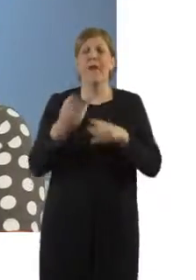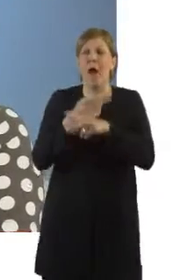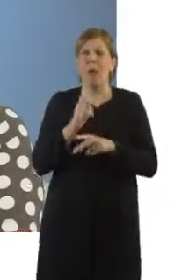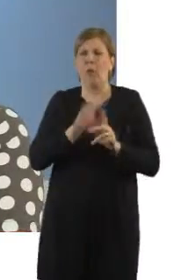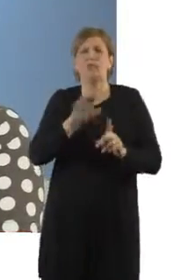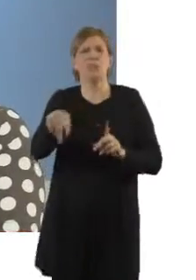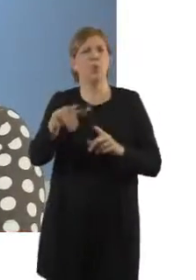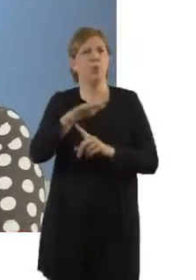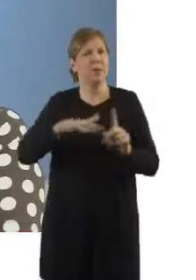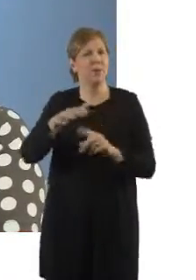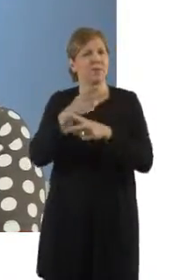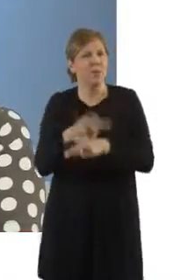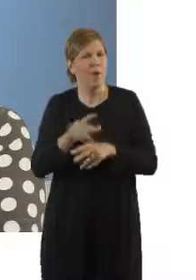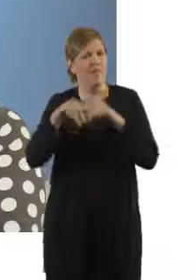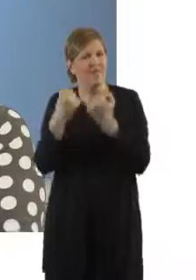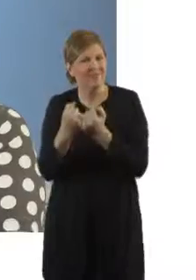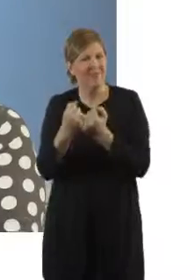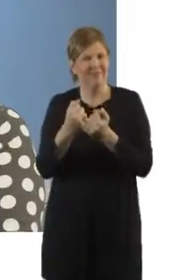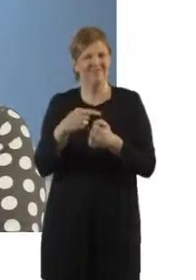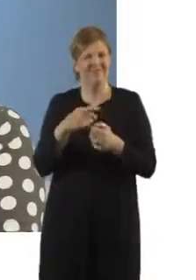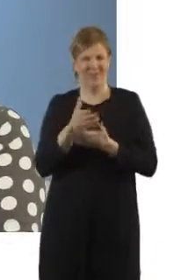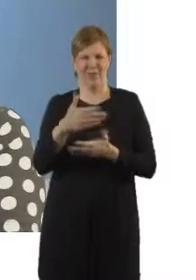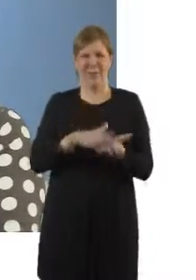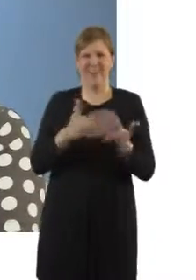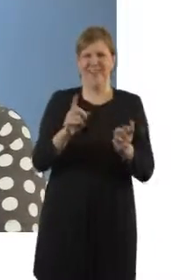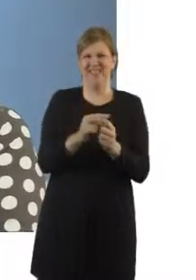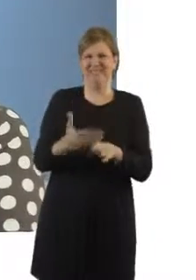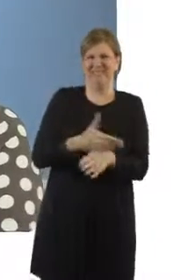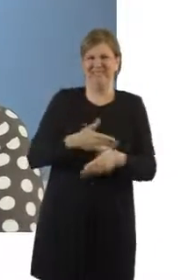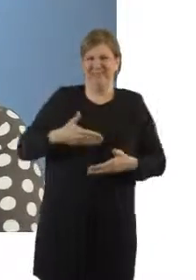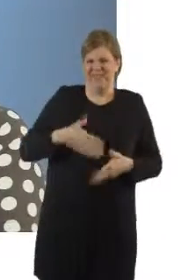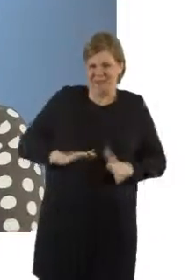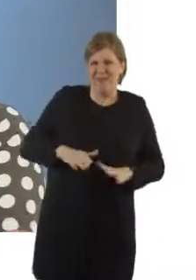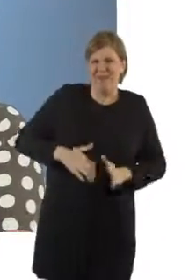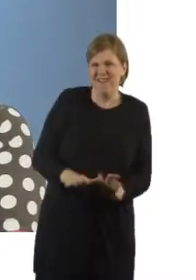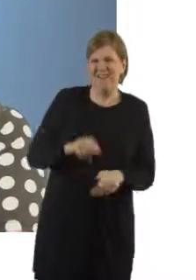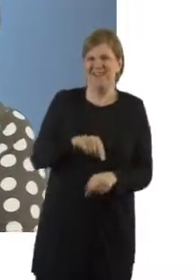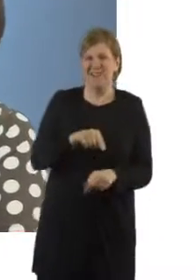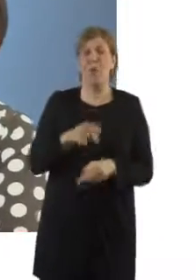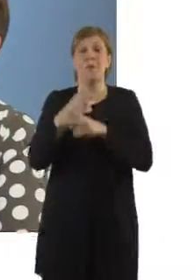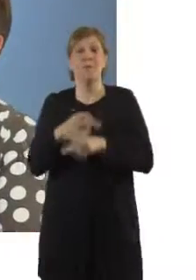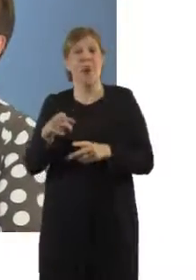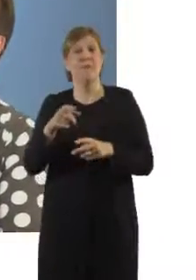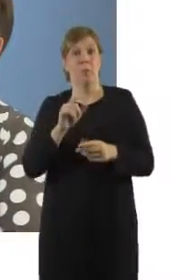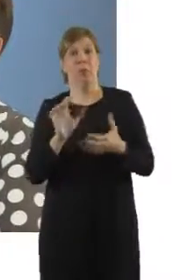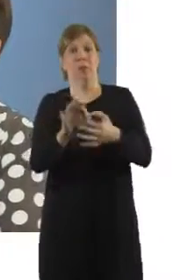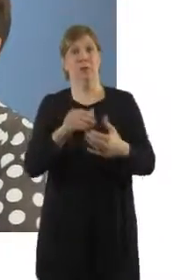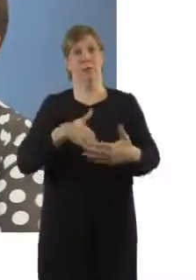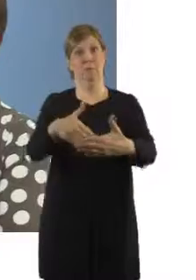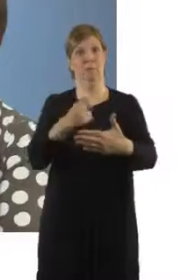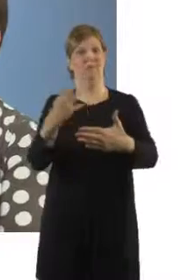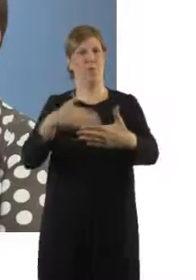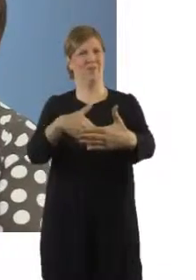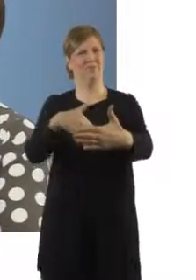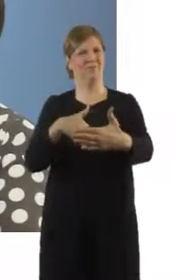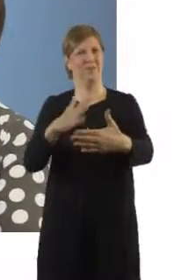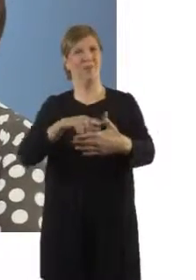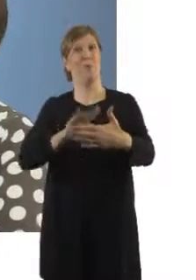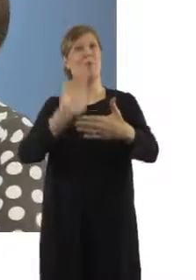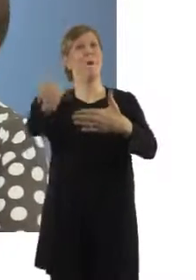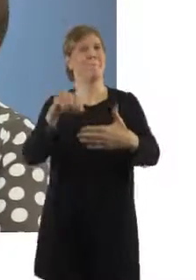will be transferred to the community midwifery team, who mum may have met during her antenatal care. The midwife will make contact within 24 hours of mum